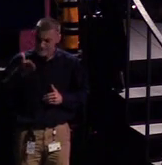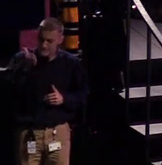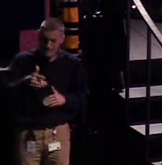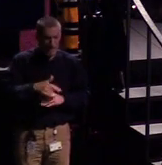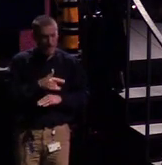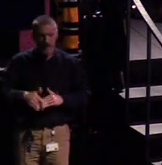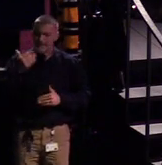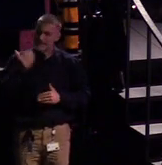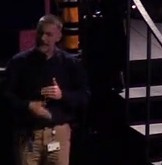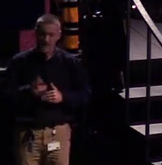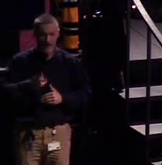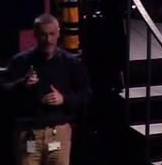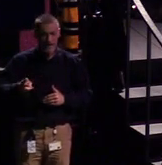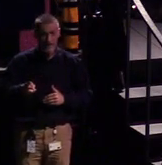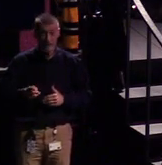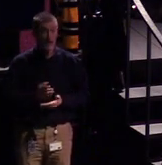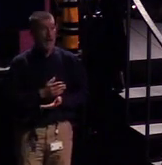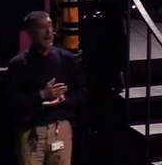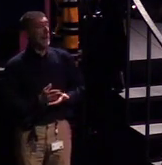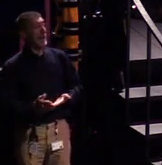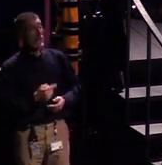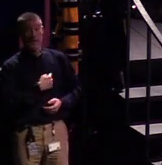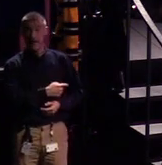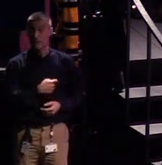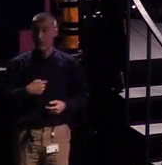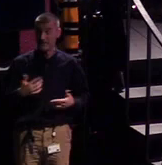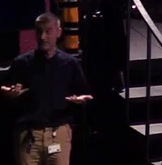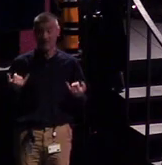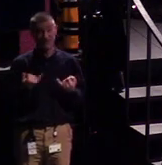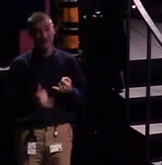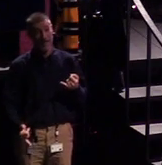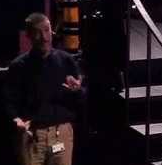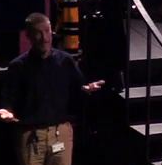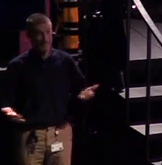again clearly this is promise I didn't keep